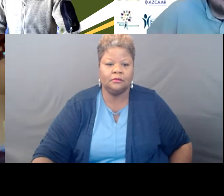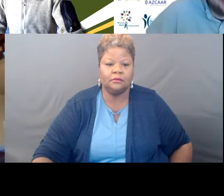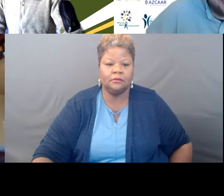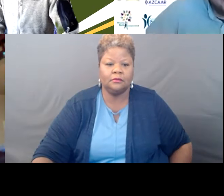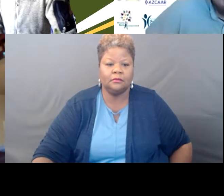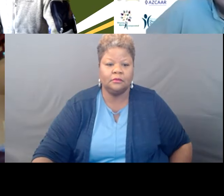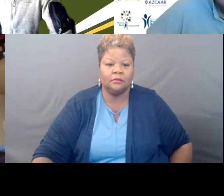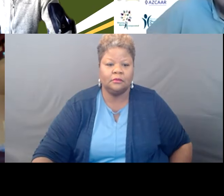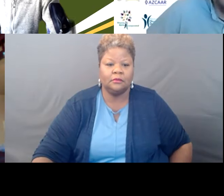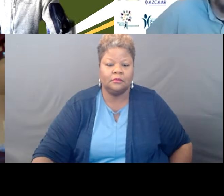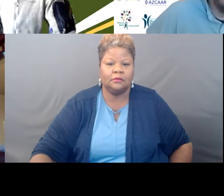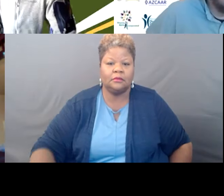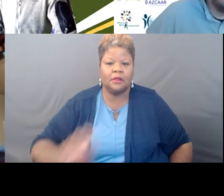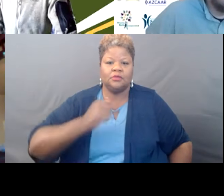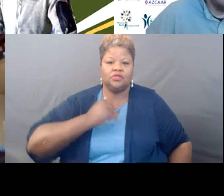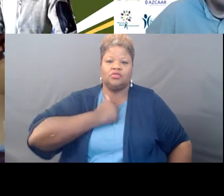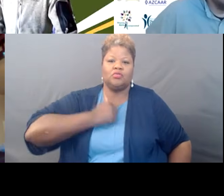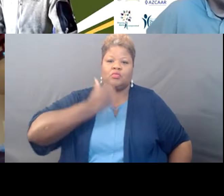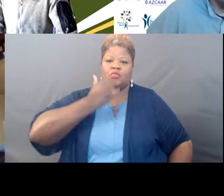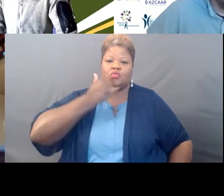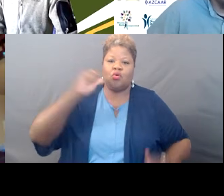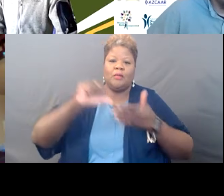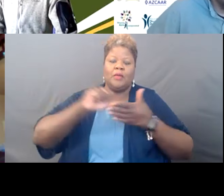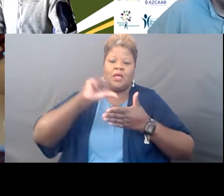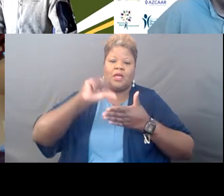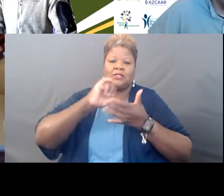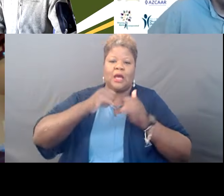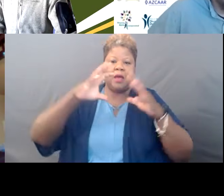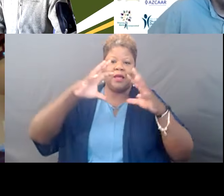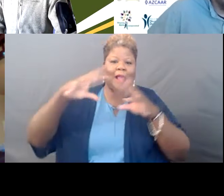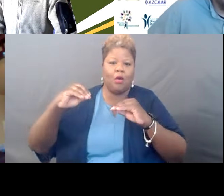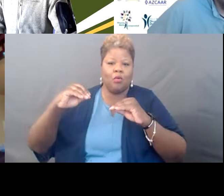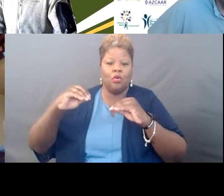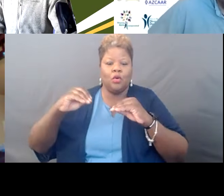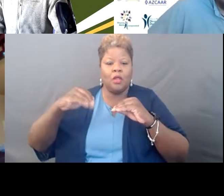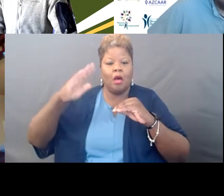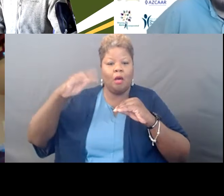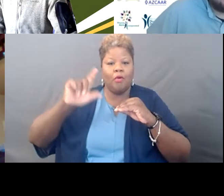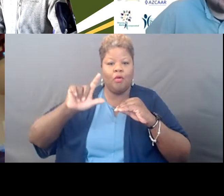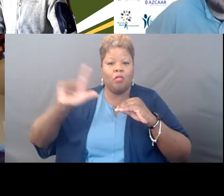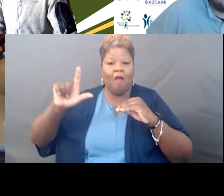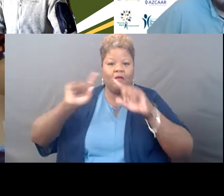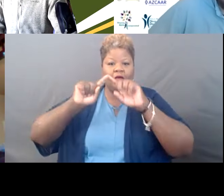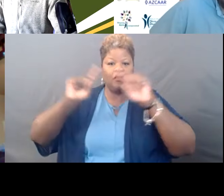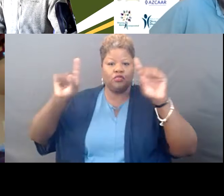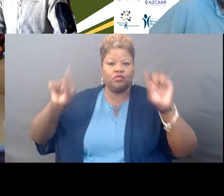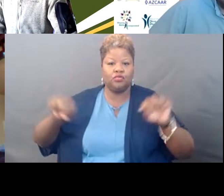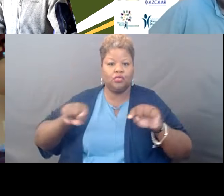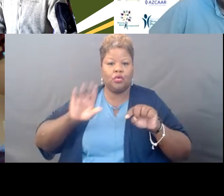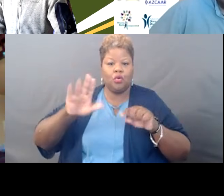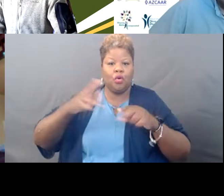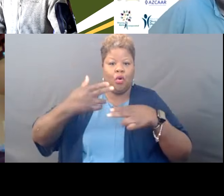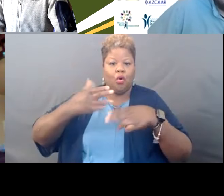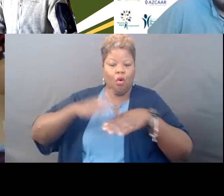my page. Dang it. How do I get out of it? Upper left of this screen that you're on. Let's stop